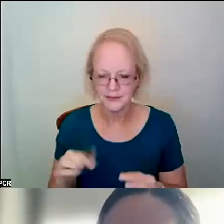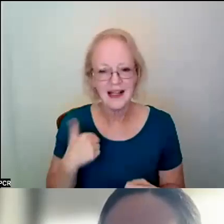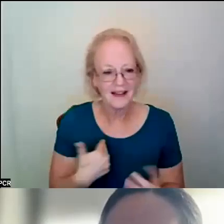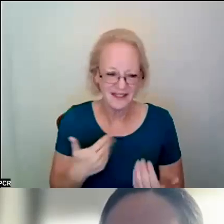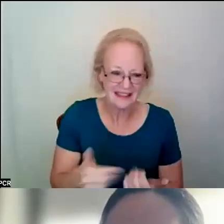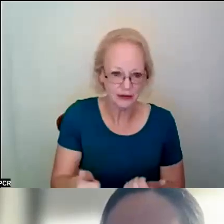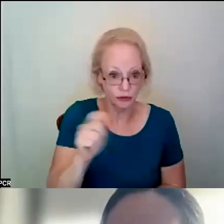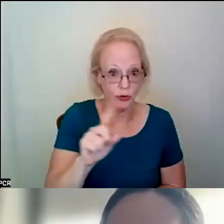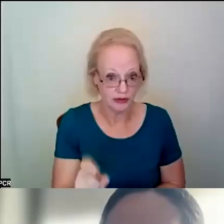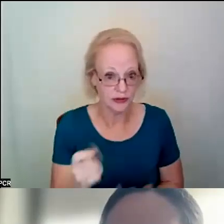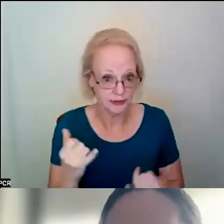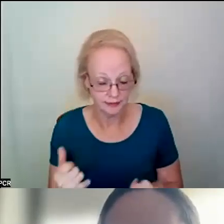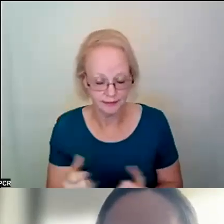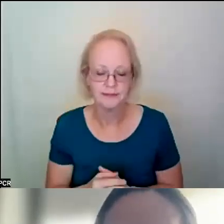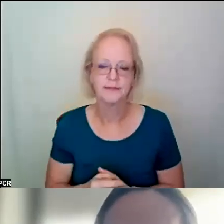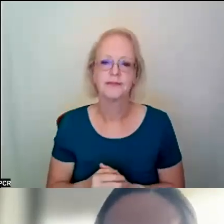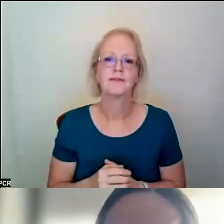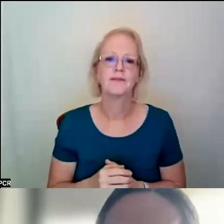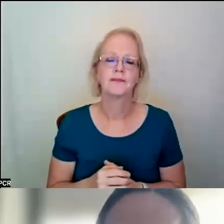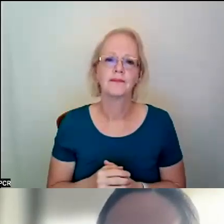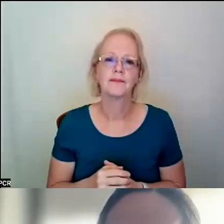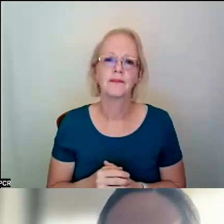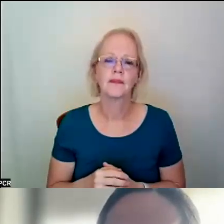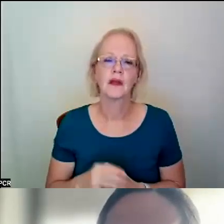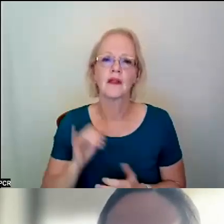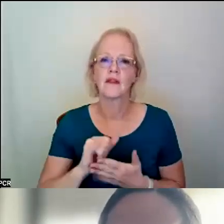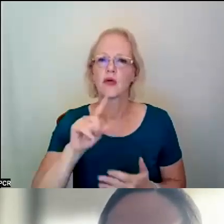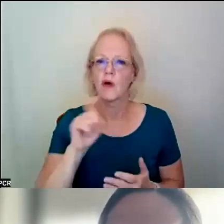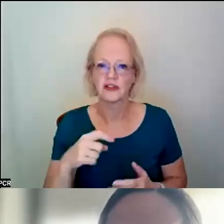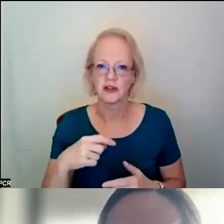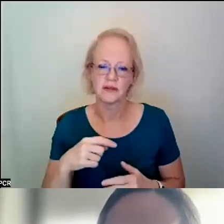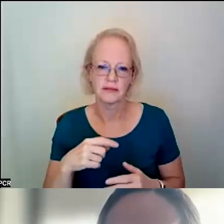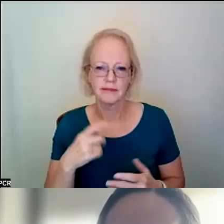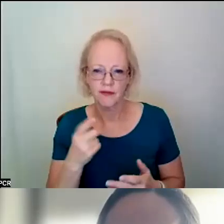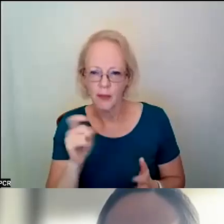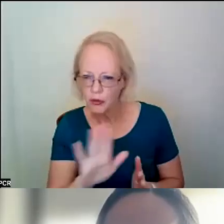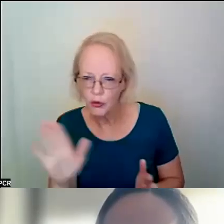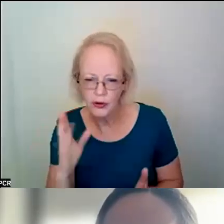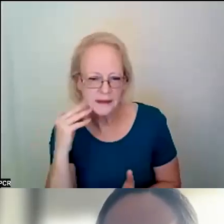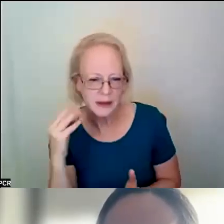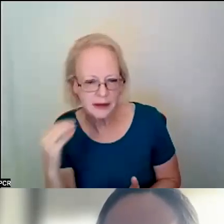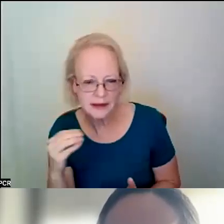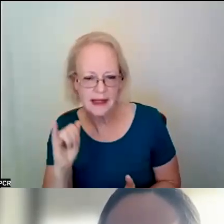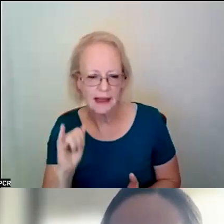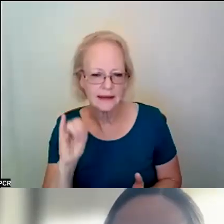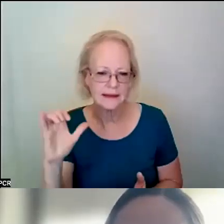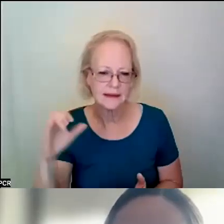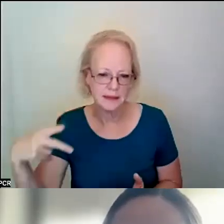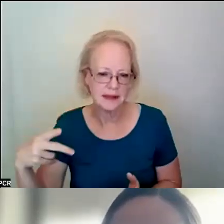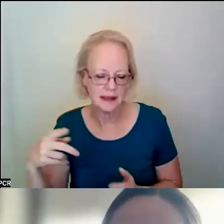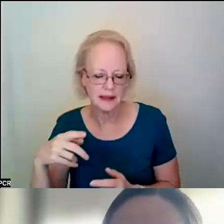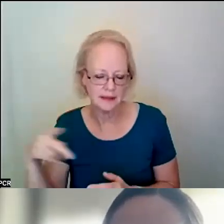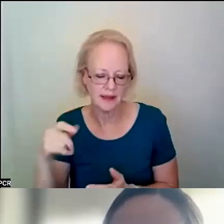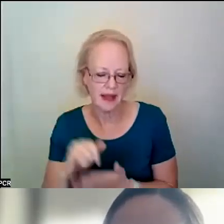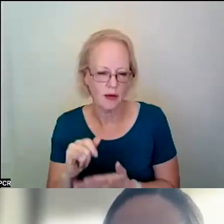question, but that really deals with your own experience at the ICPP. That was one of our first questions that